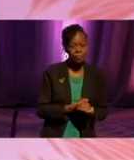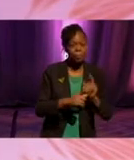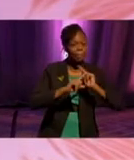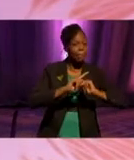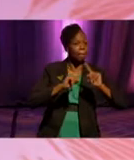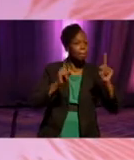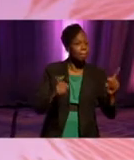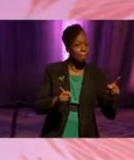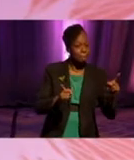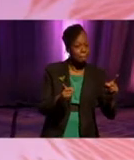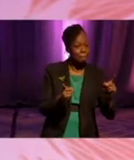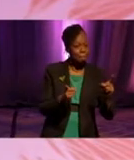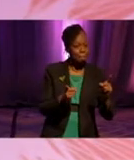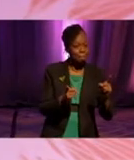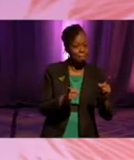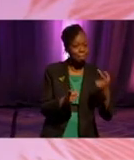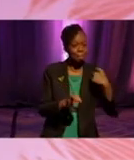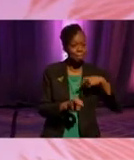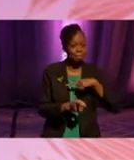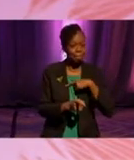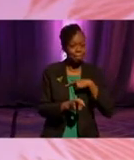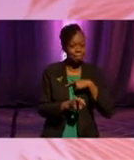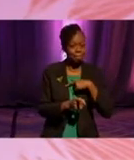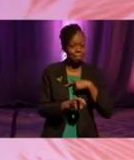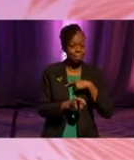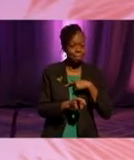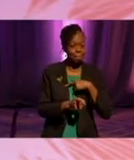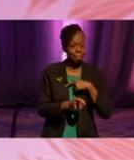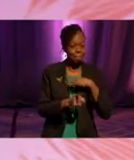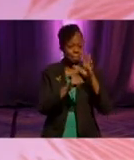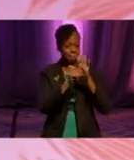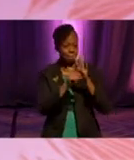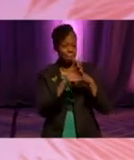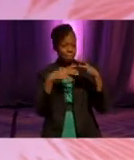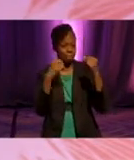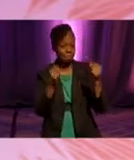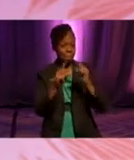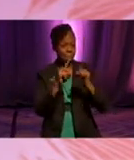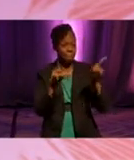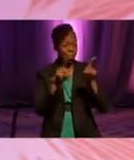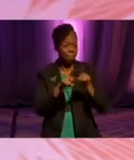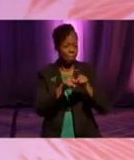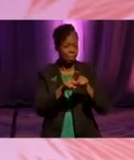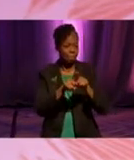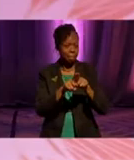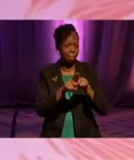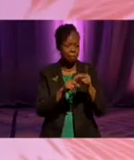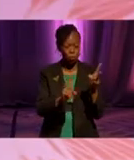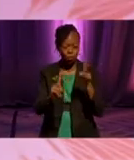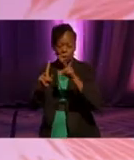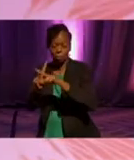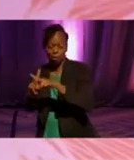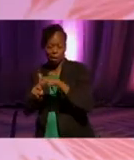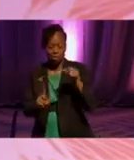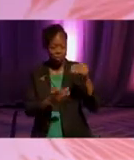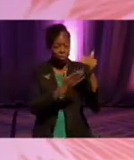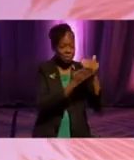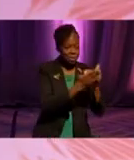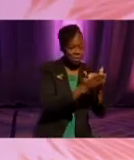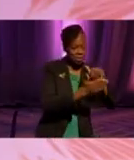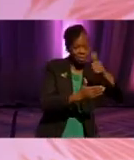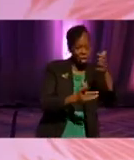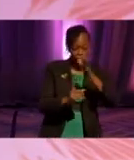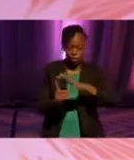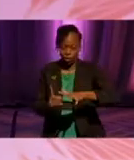But we learn things about public health, but we're also applying those lessons in other areas. We